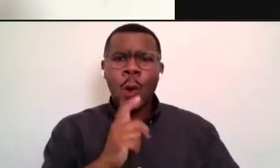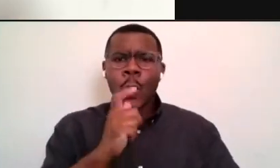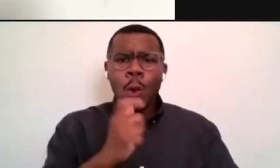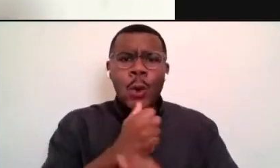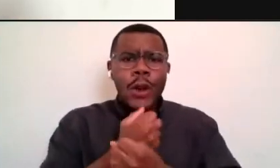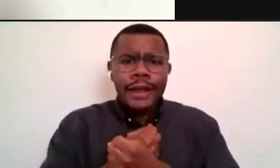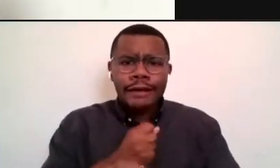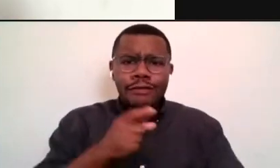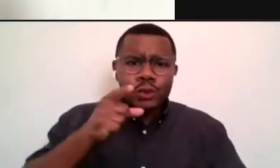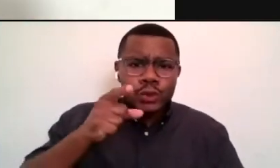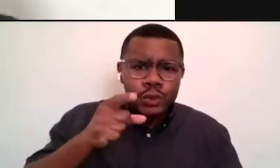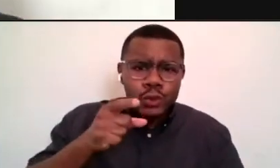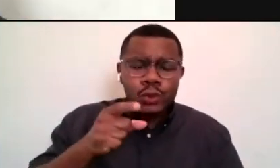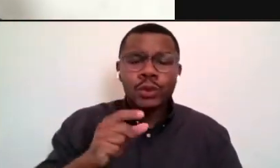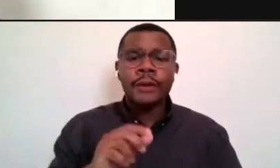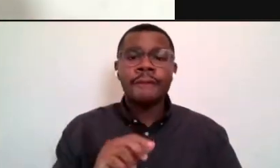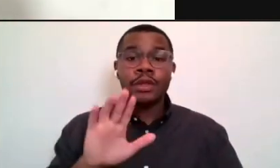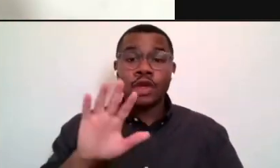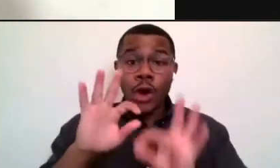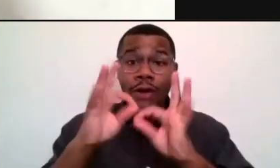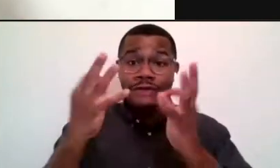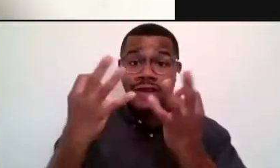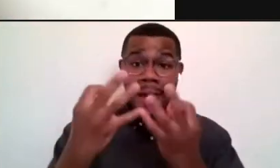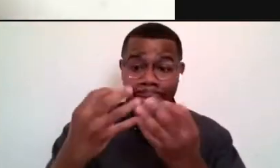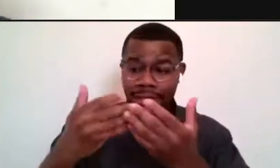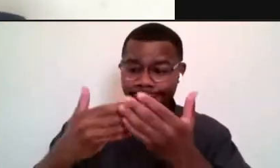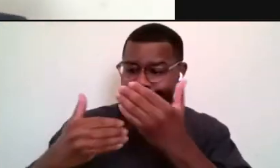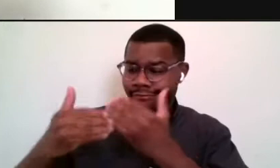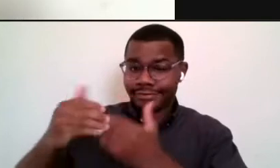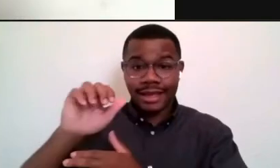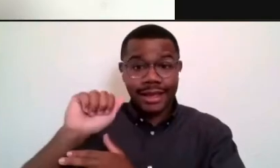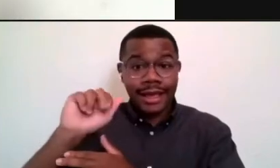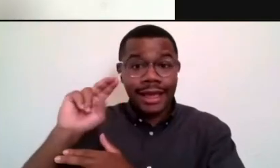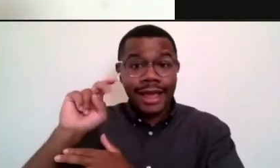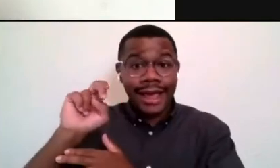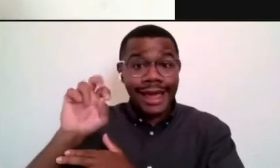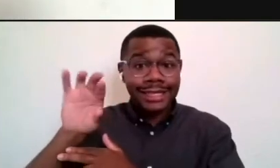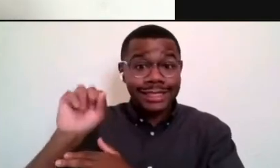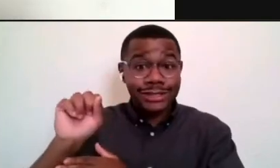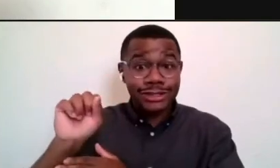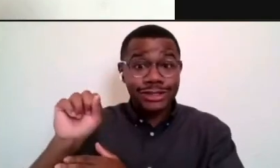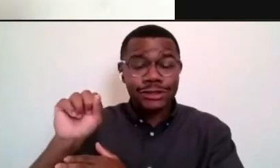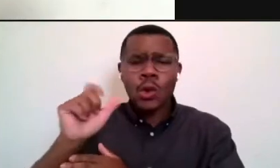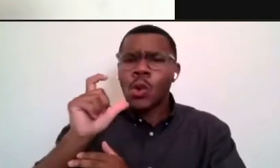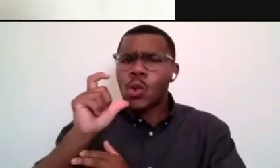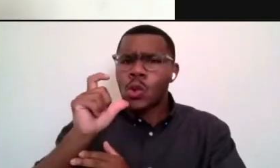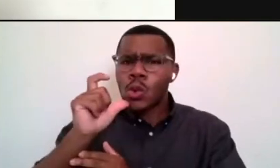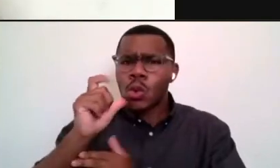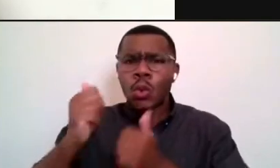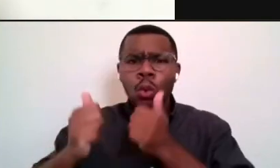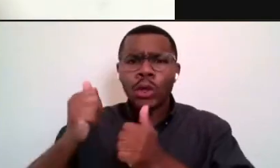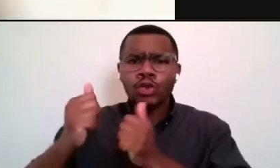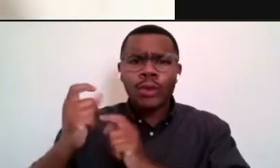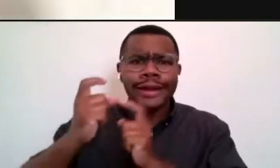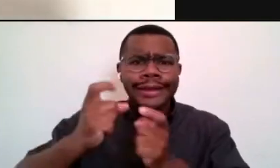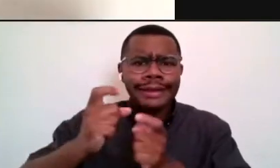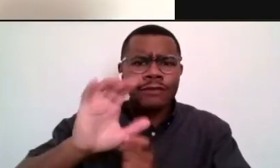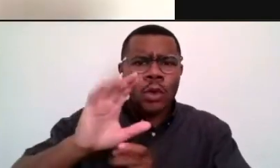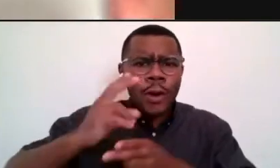maybe why? Yes. Do you know that? Yeah. What's in your imagination? Yeah. Can you paint the picture of that story?